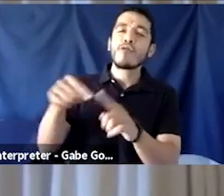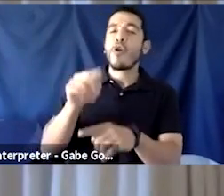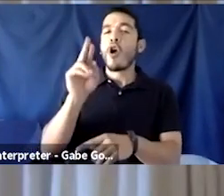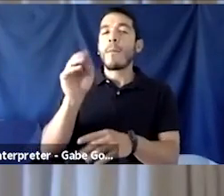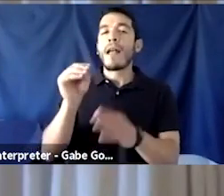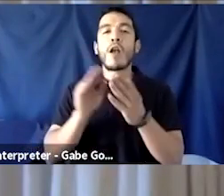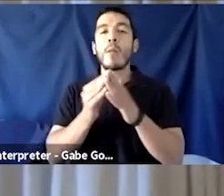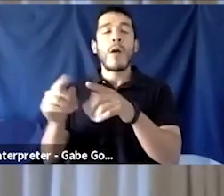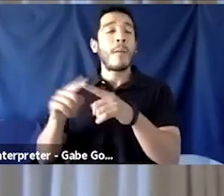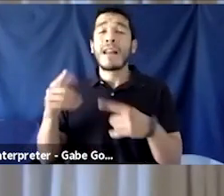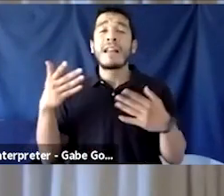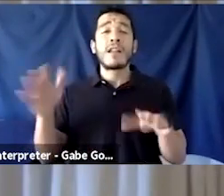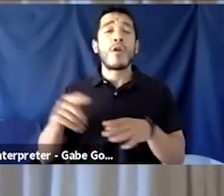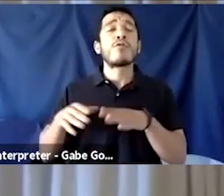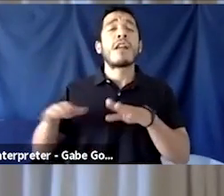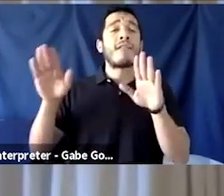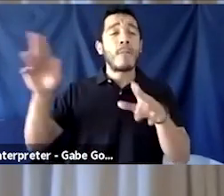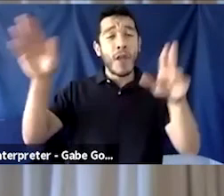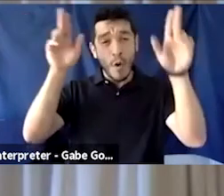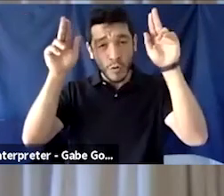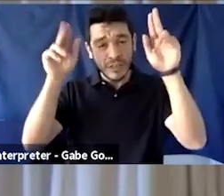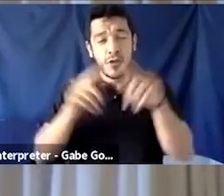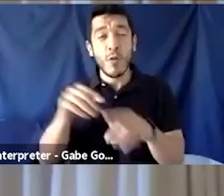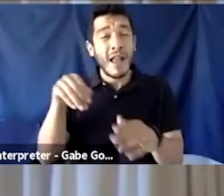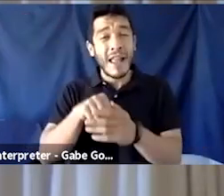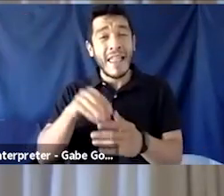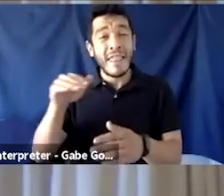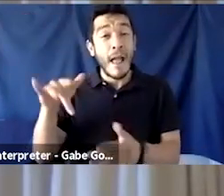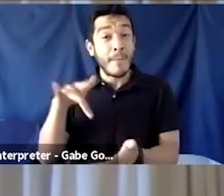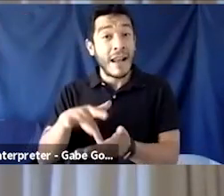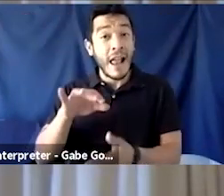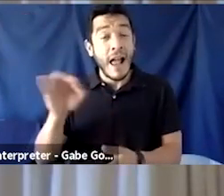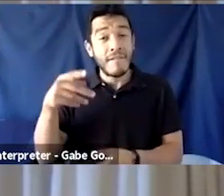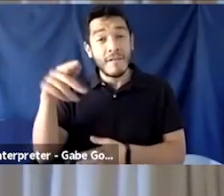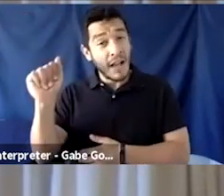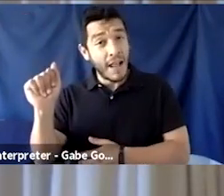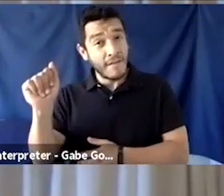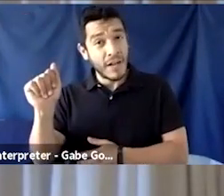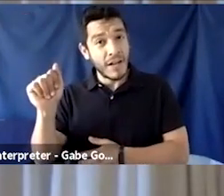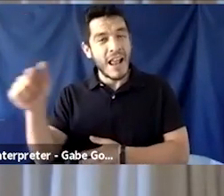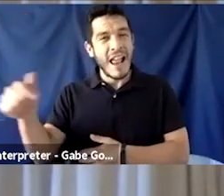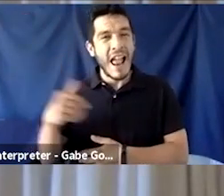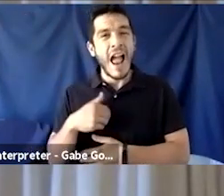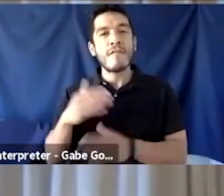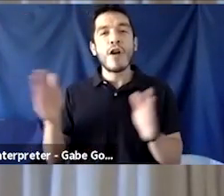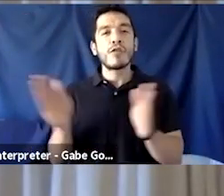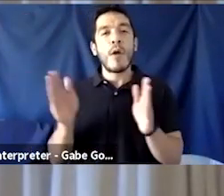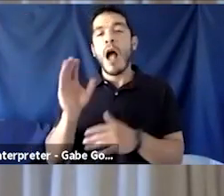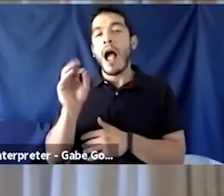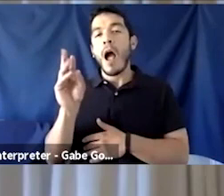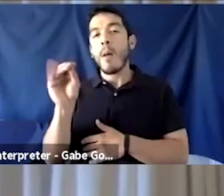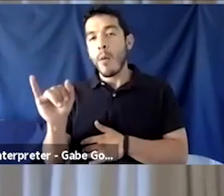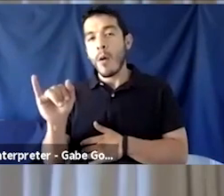their horses. And so in the middle of Philadelphia, there's this very small bona